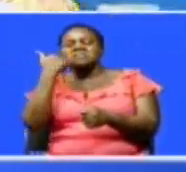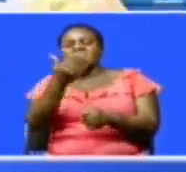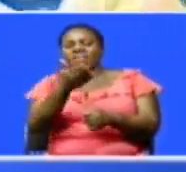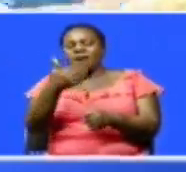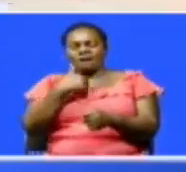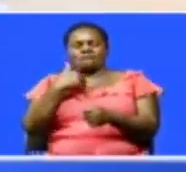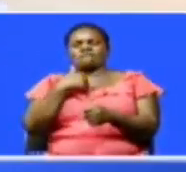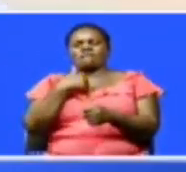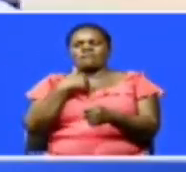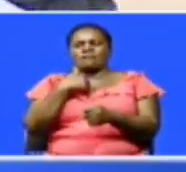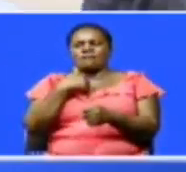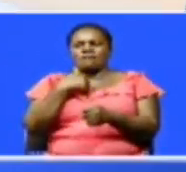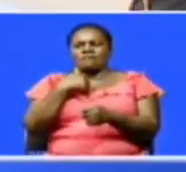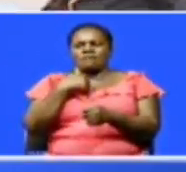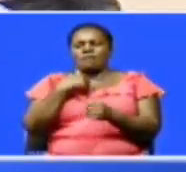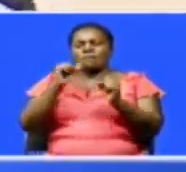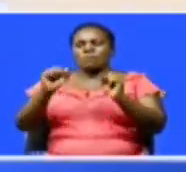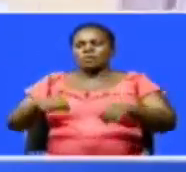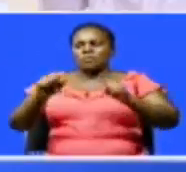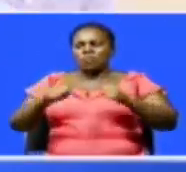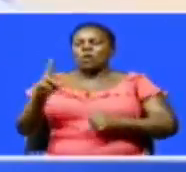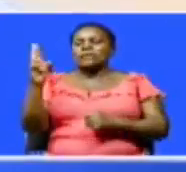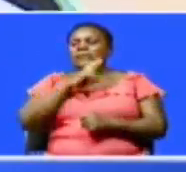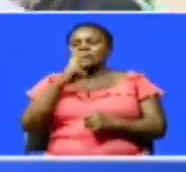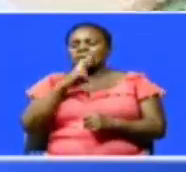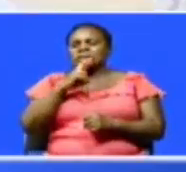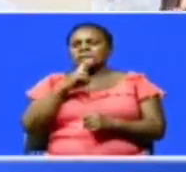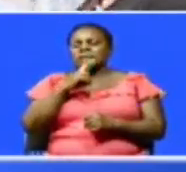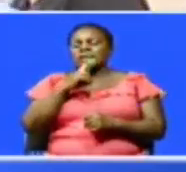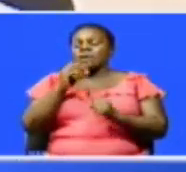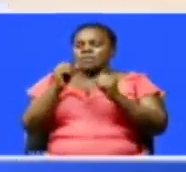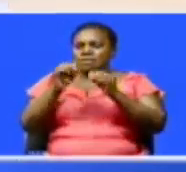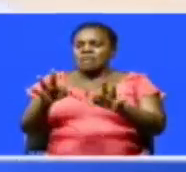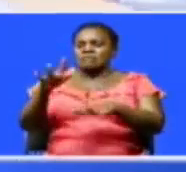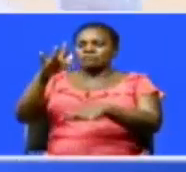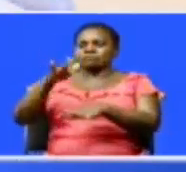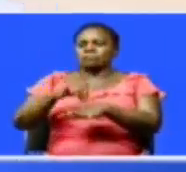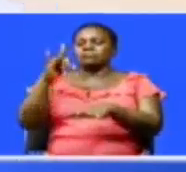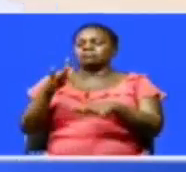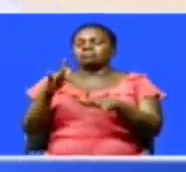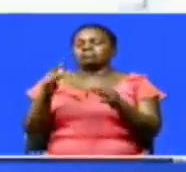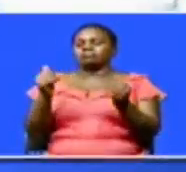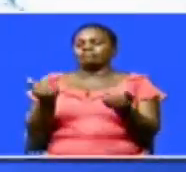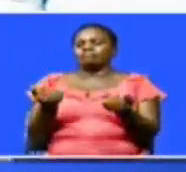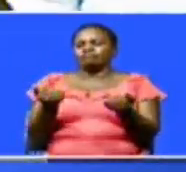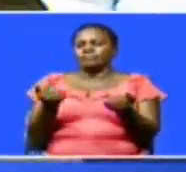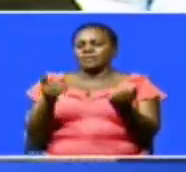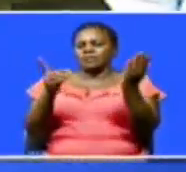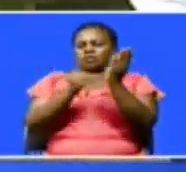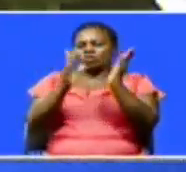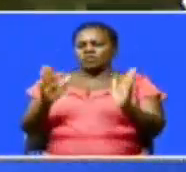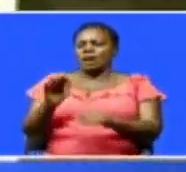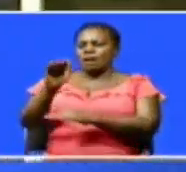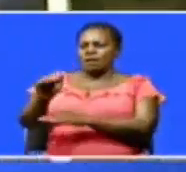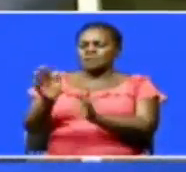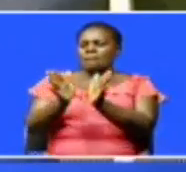conditions that actually can weigh them down very much if they are able to get any infection. Doctors are also